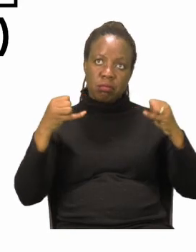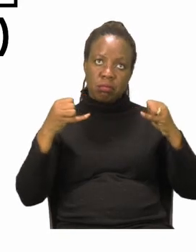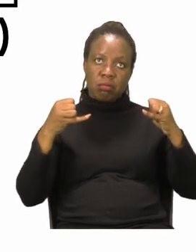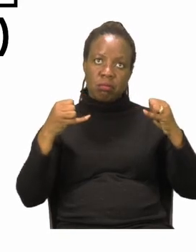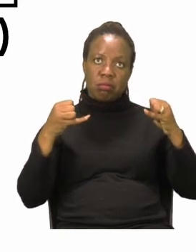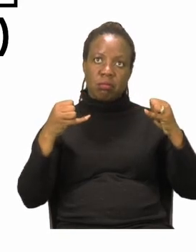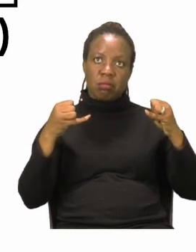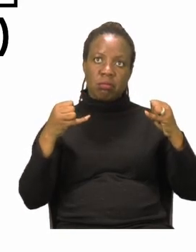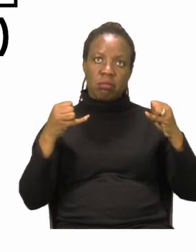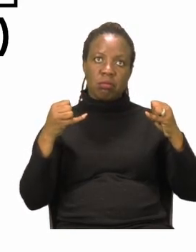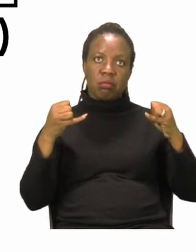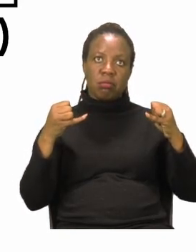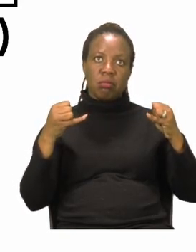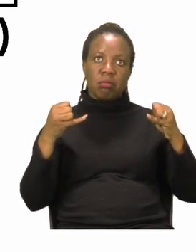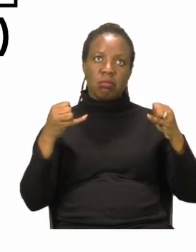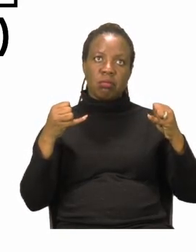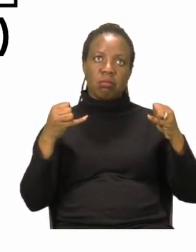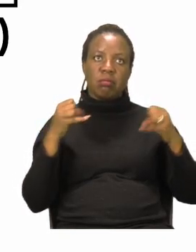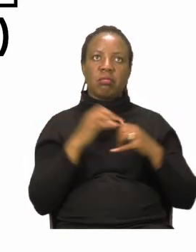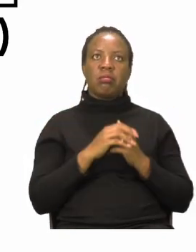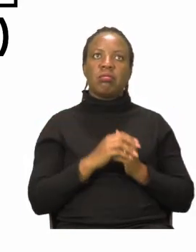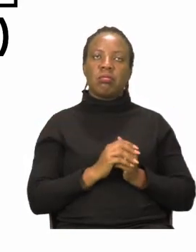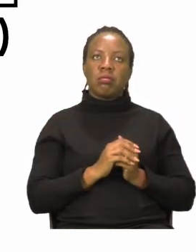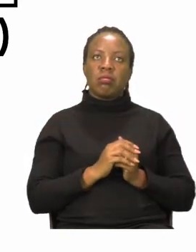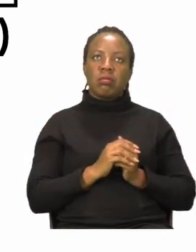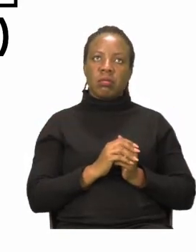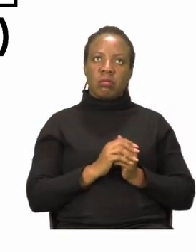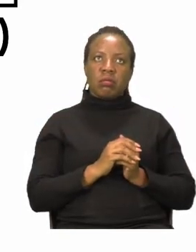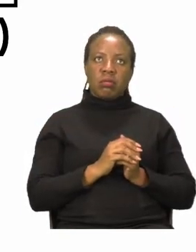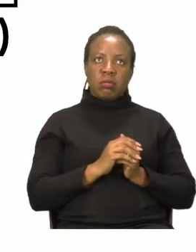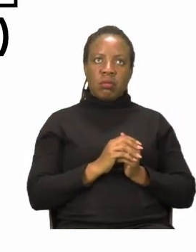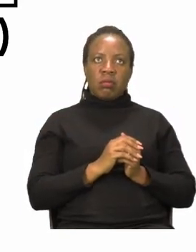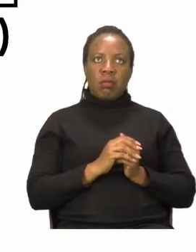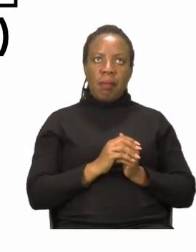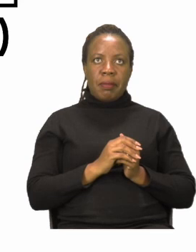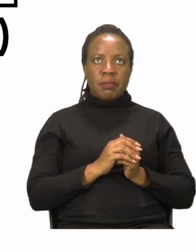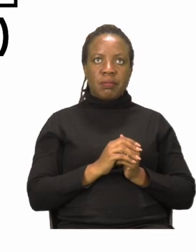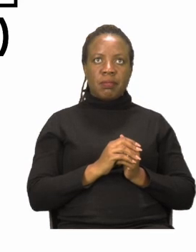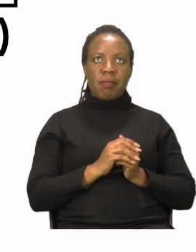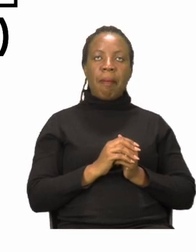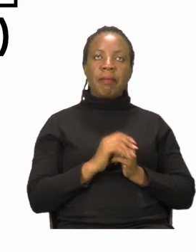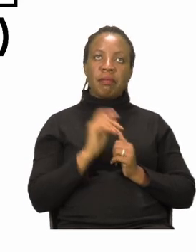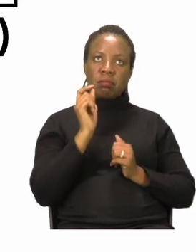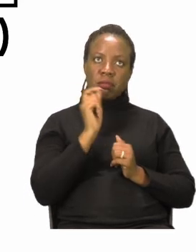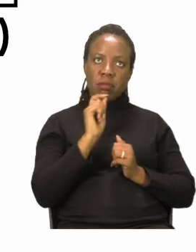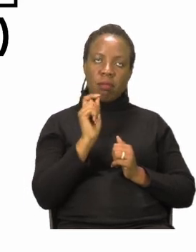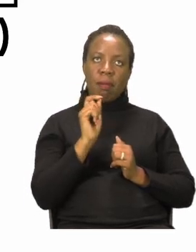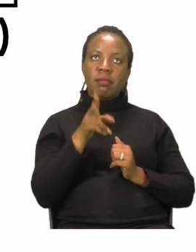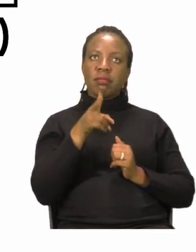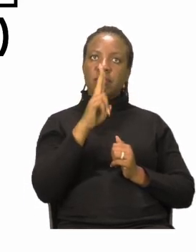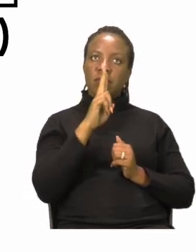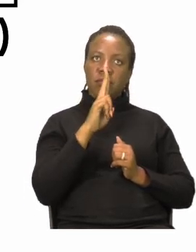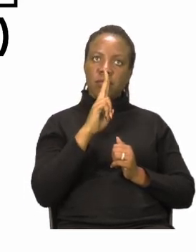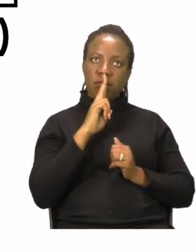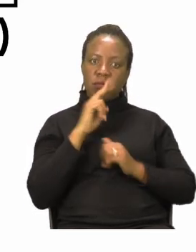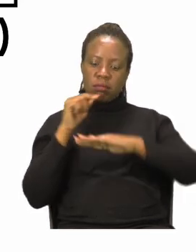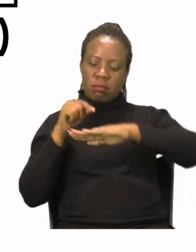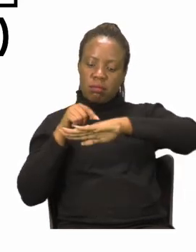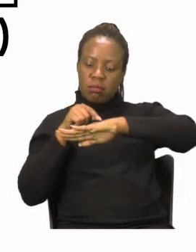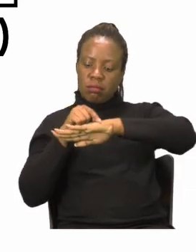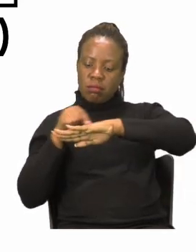numbers to the nearest 10. Write your answers in the or on